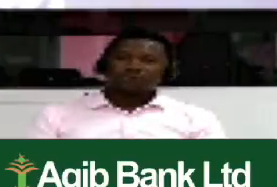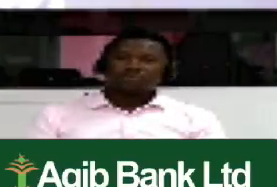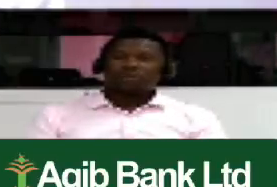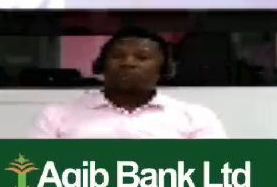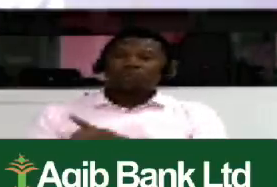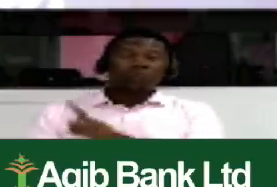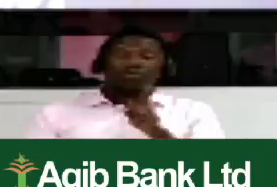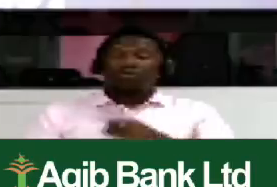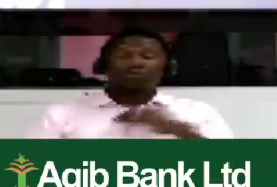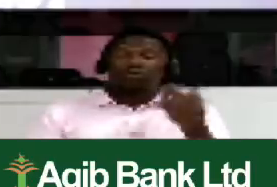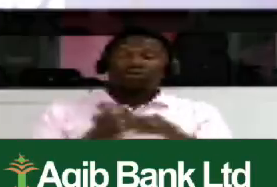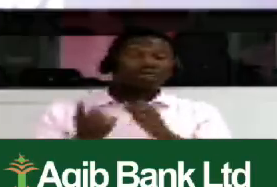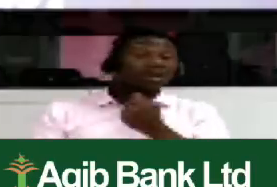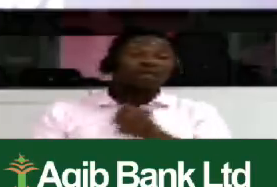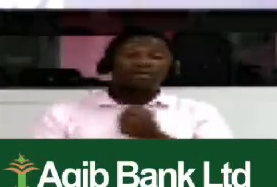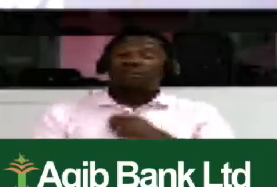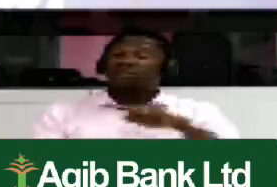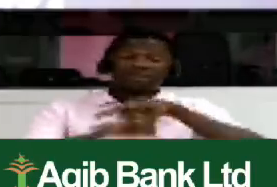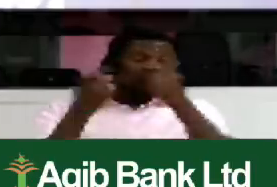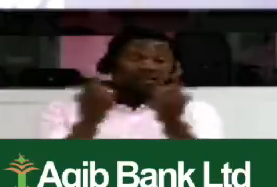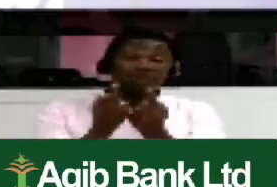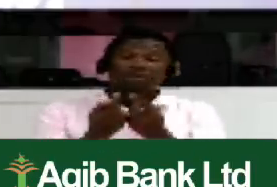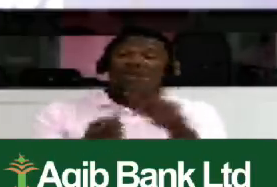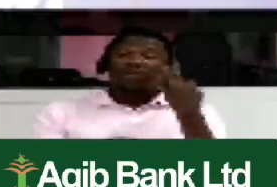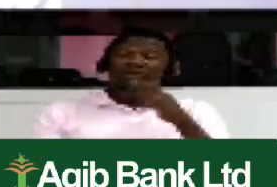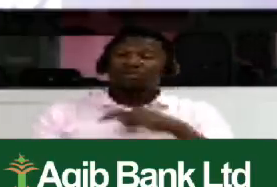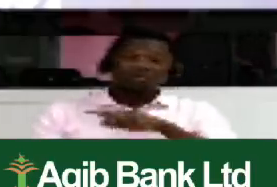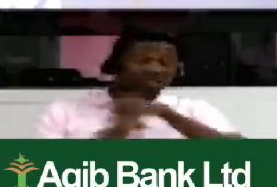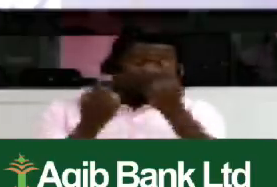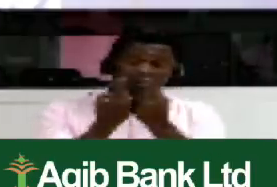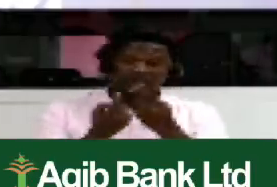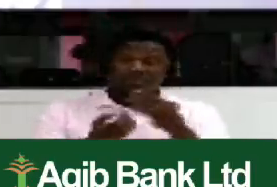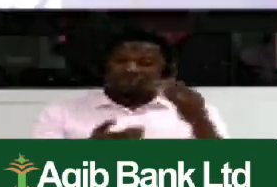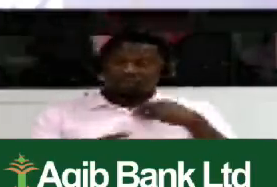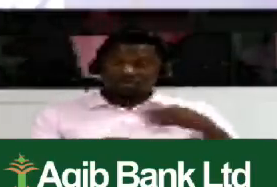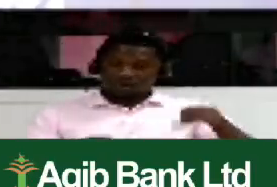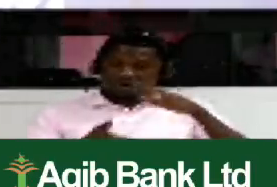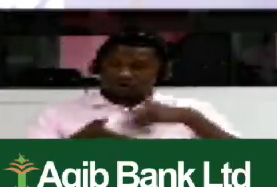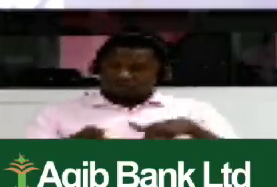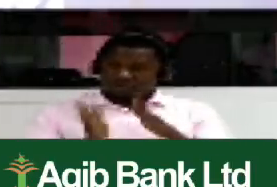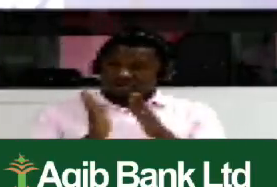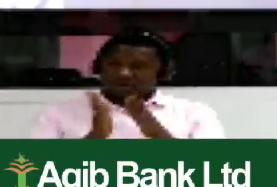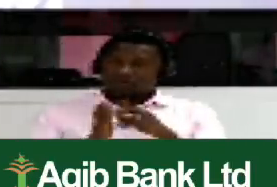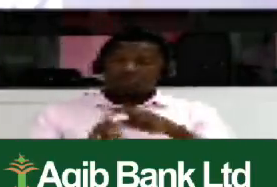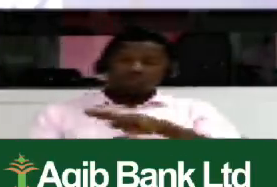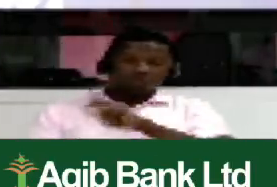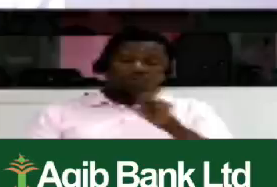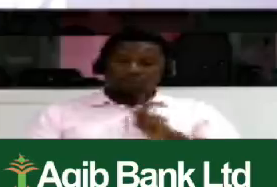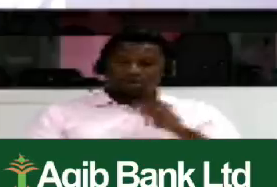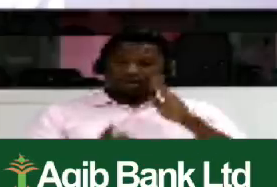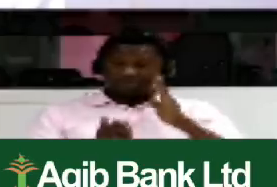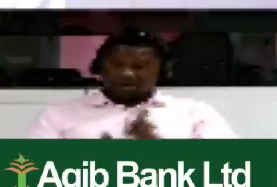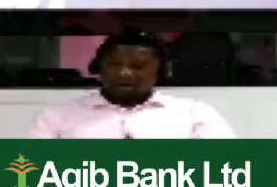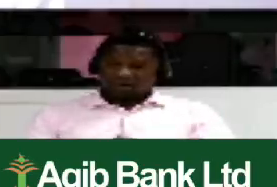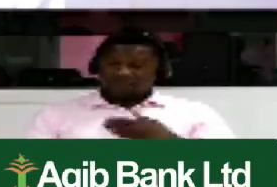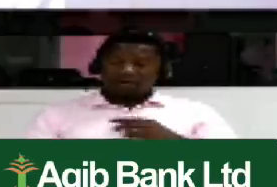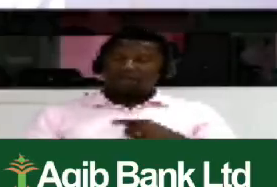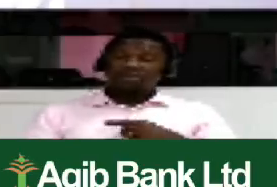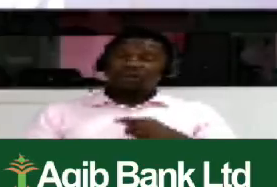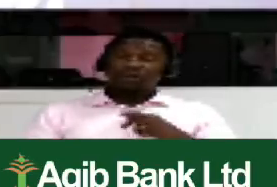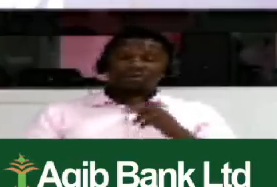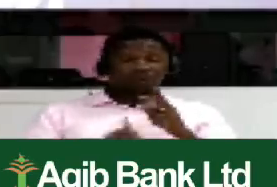We are not afraid of anything. If there should be anything, that will come our way. We believe we are on a worthy